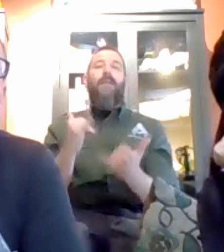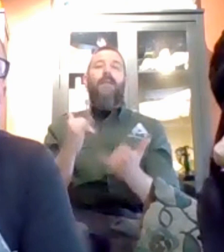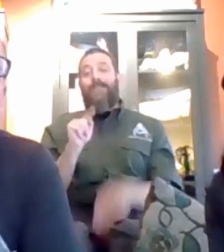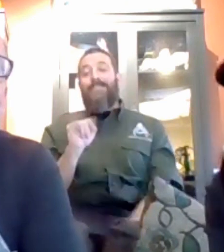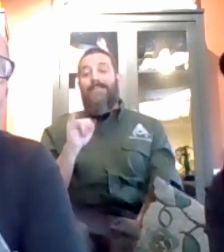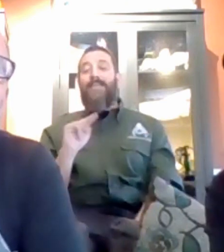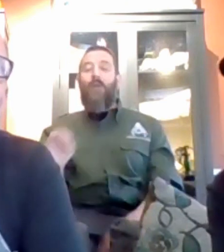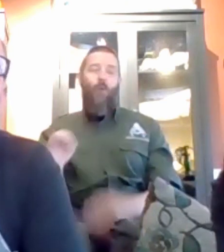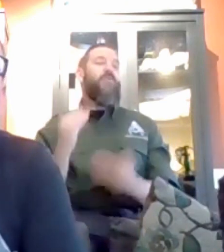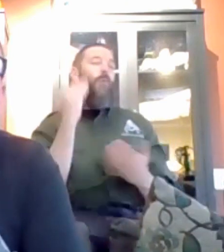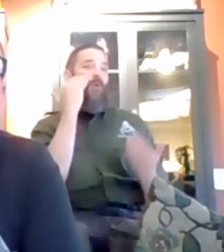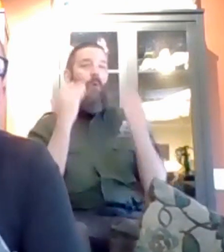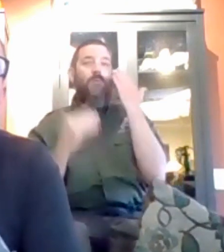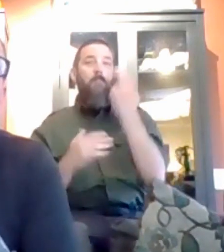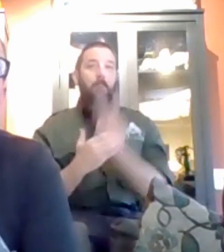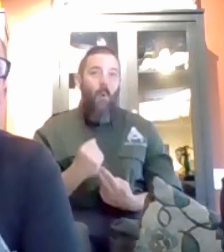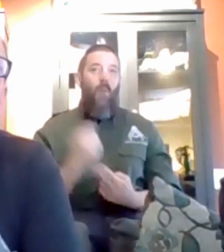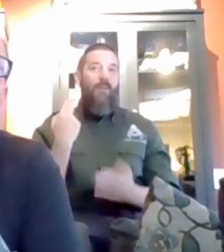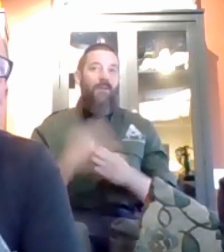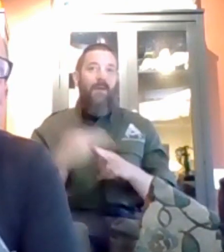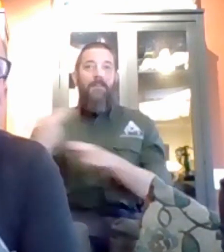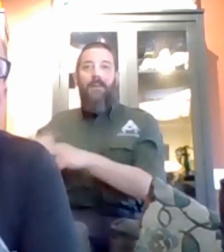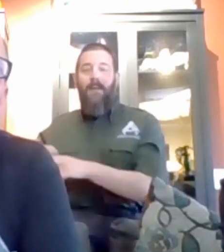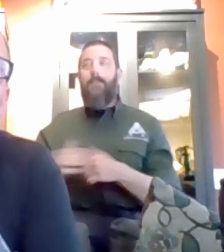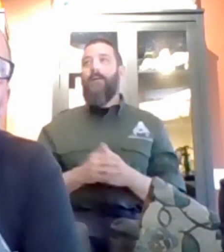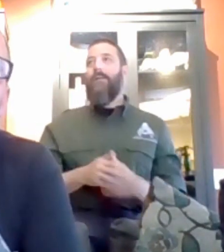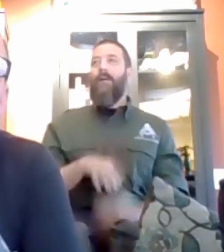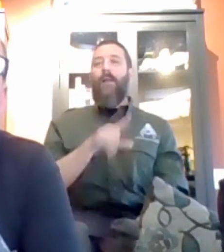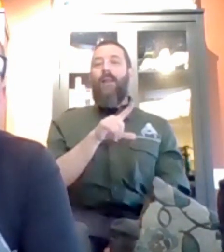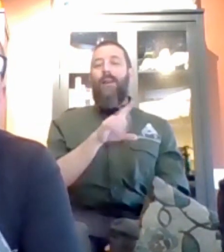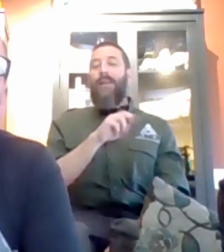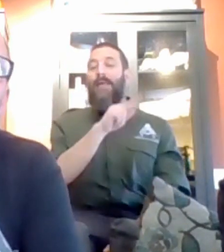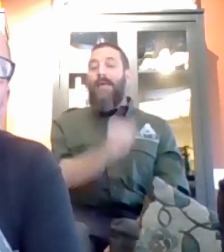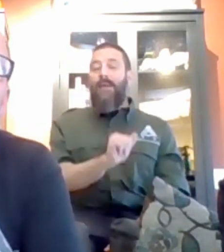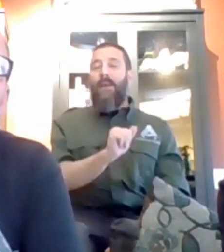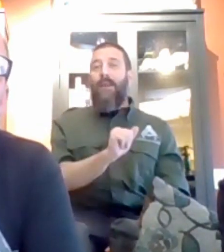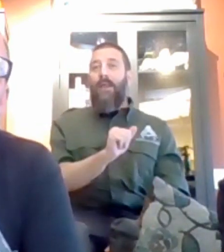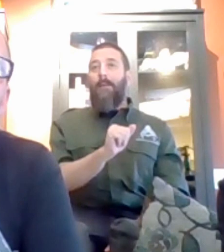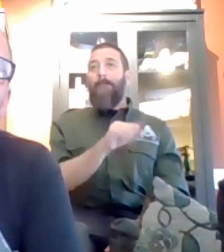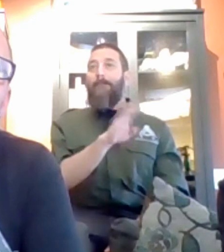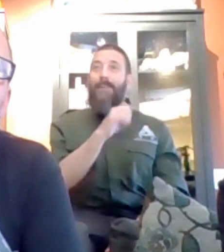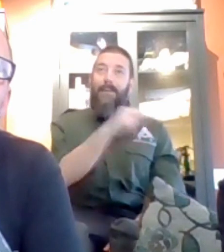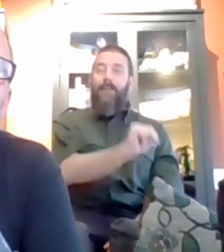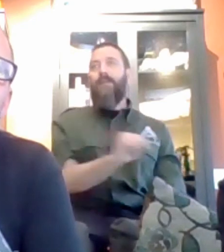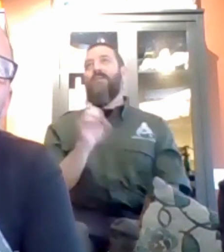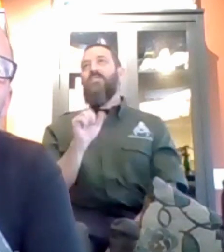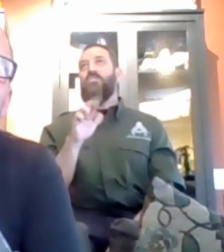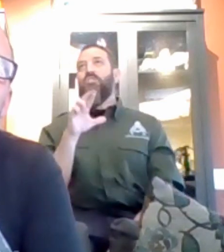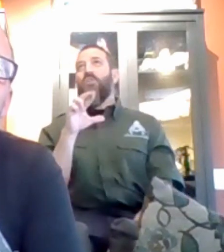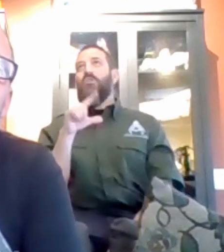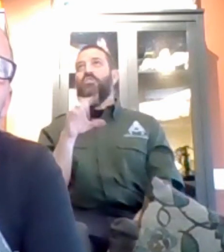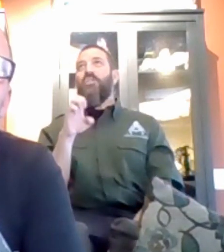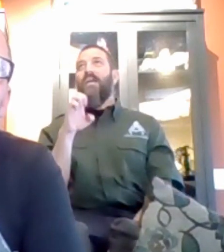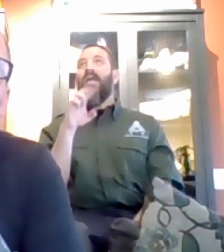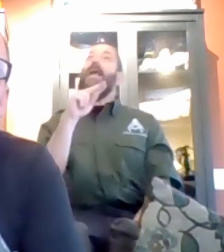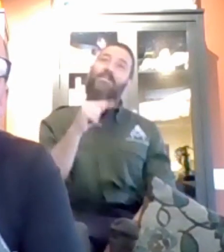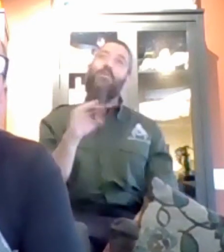answers to both now. He knows Tino and Loki. Wrigley and Piggly and Lena Bean and